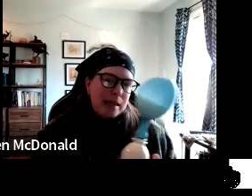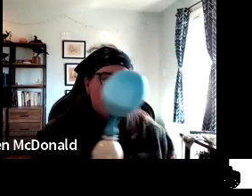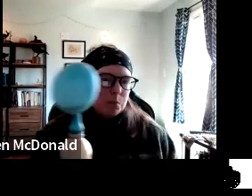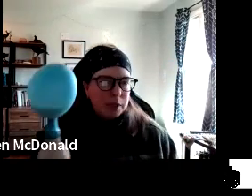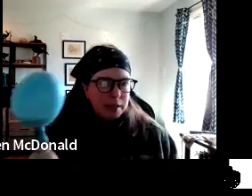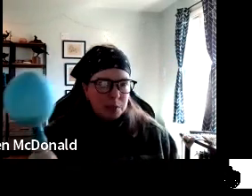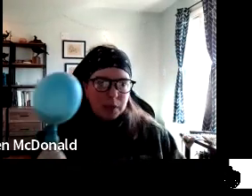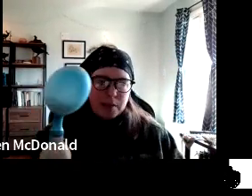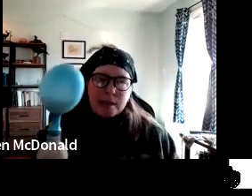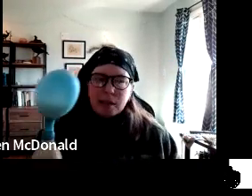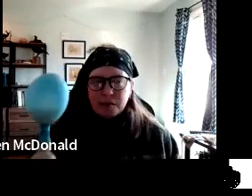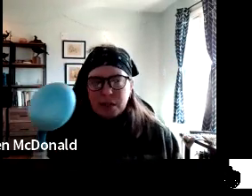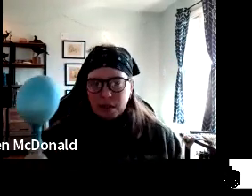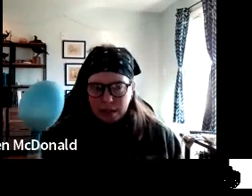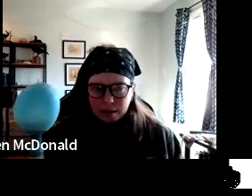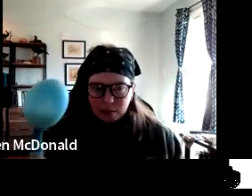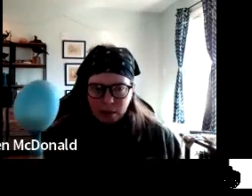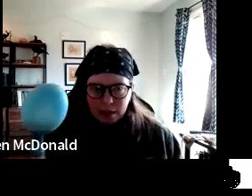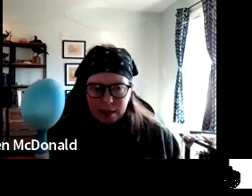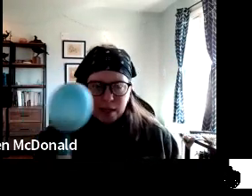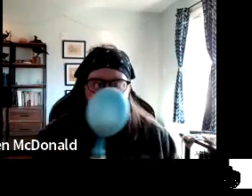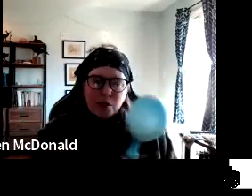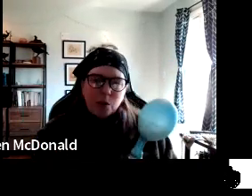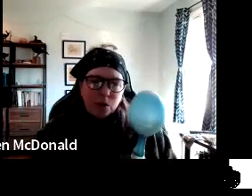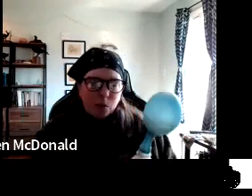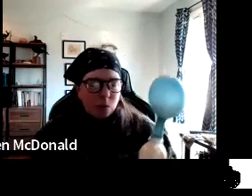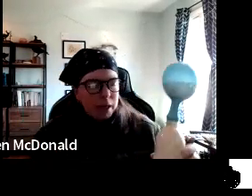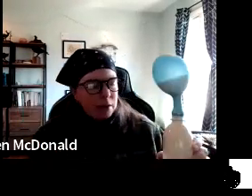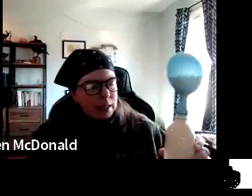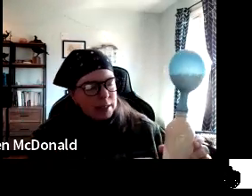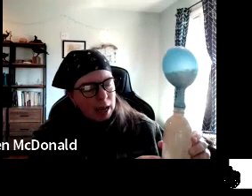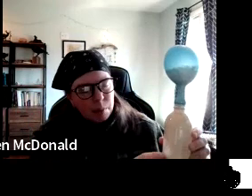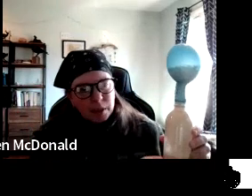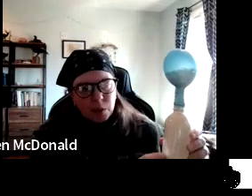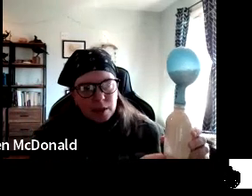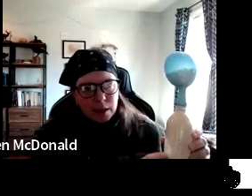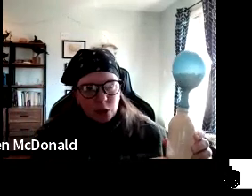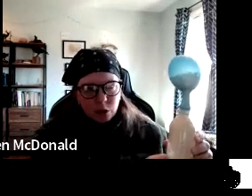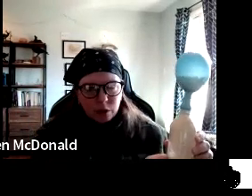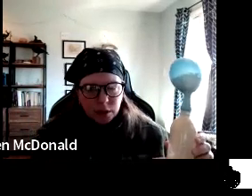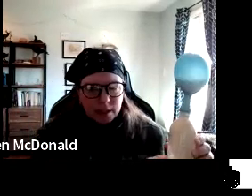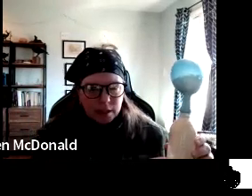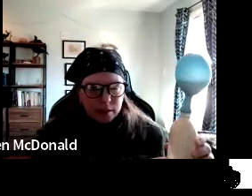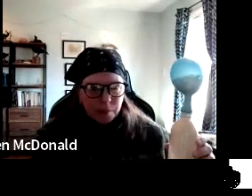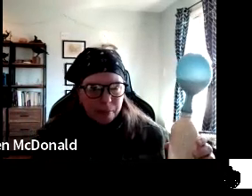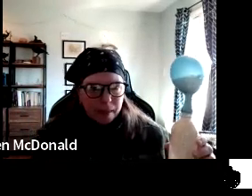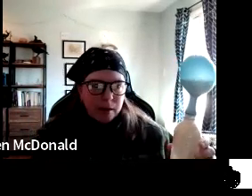still eats and breathes because it's a living thing, right? So what do you think is happening with that sugar in there?